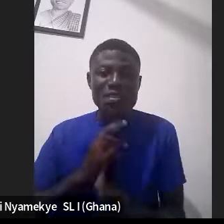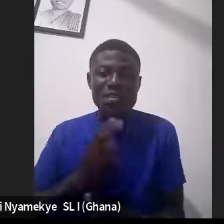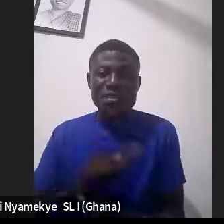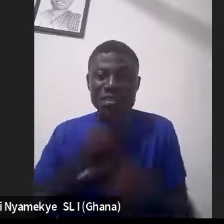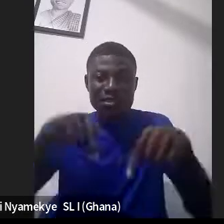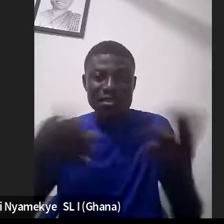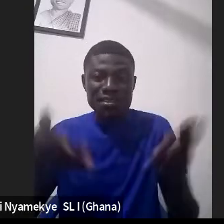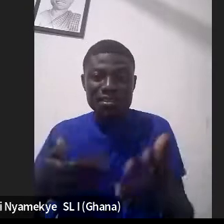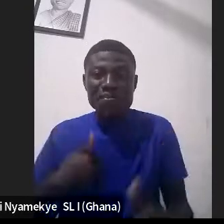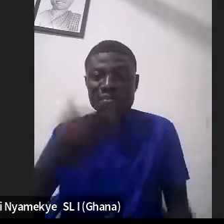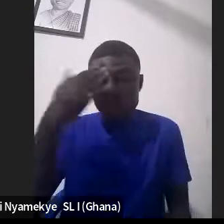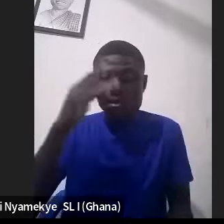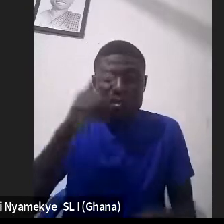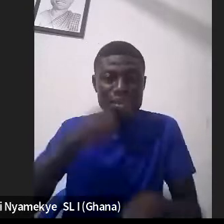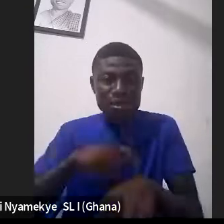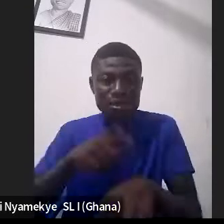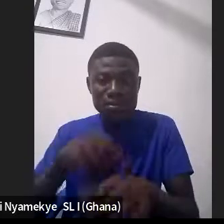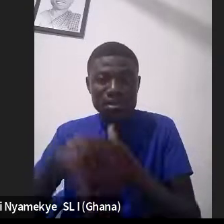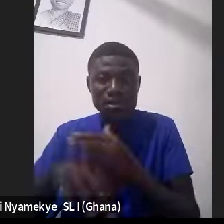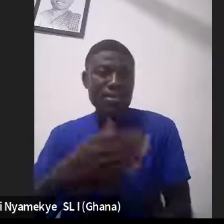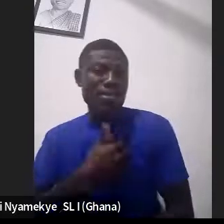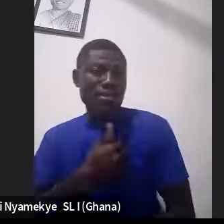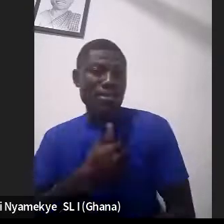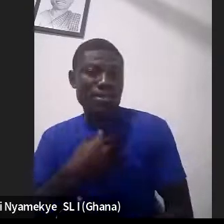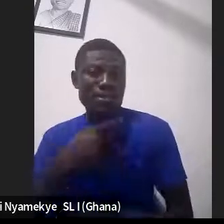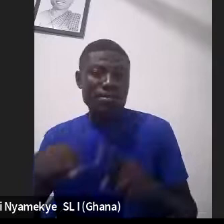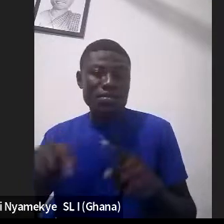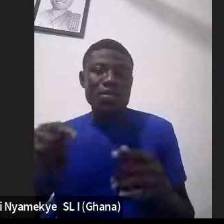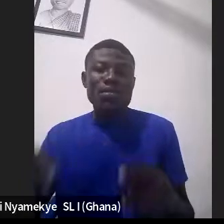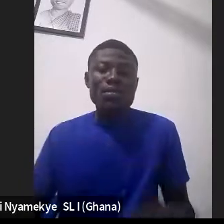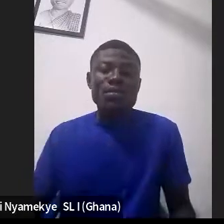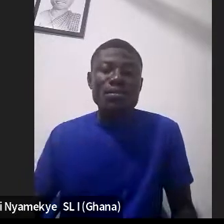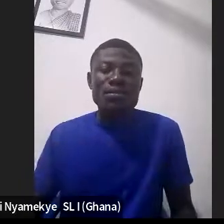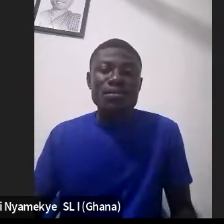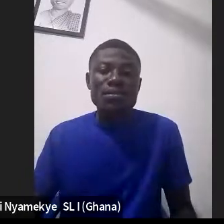what time it is at where you are now. It's around